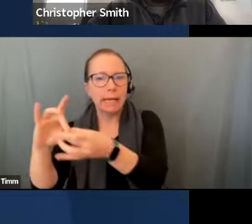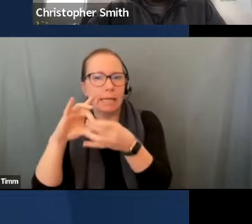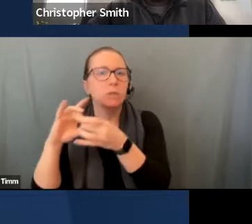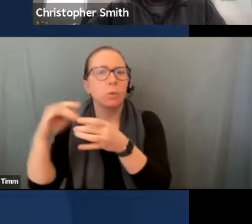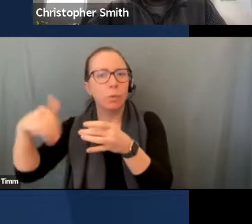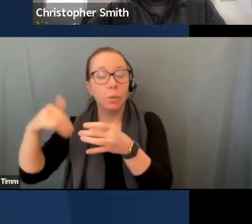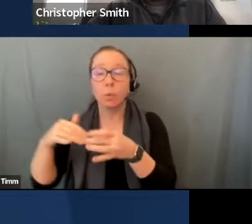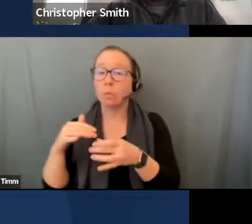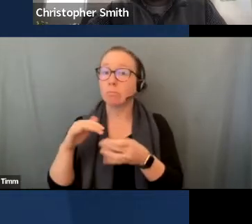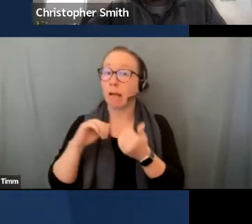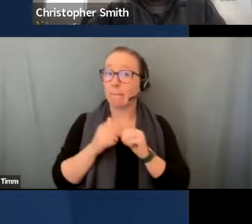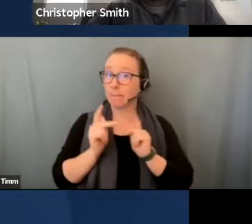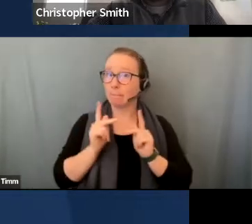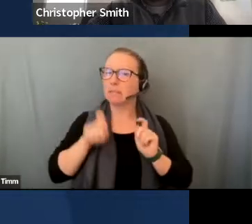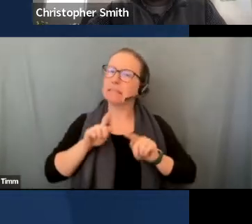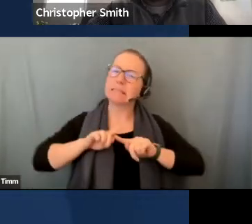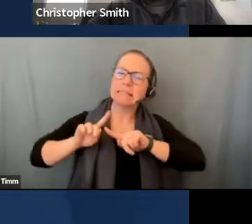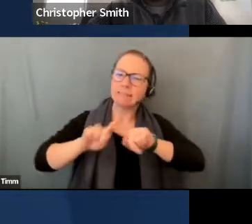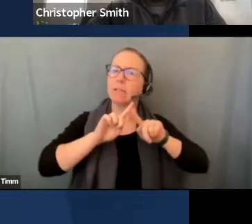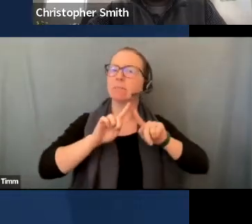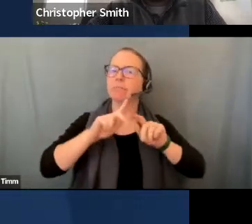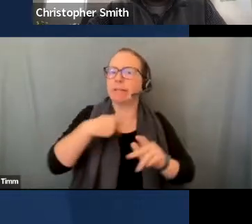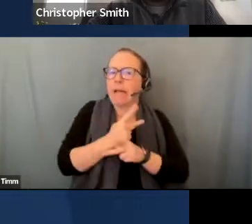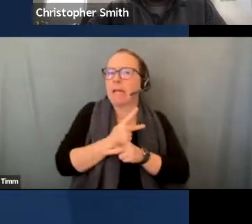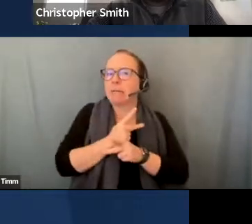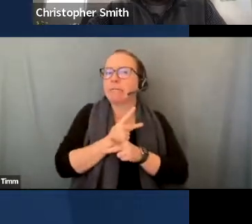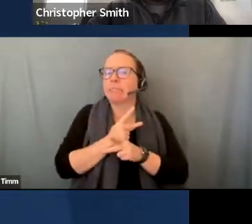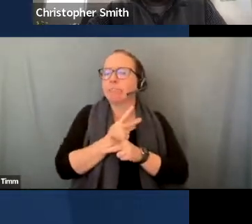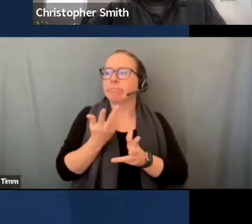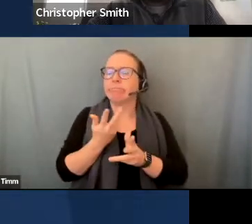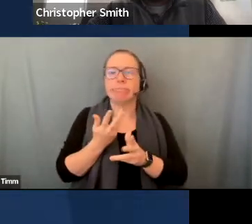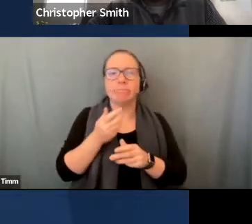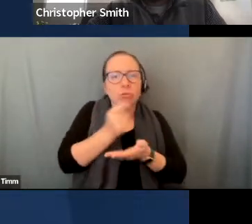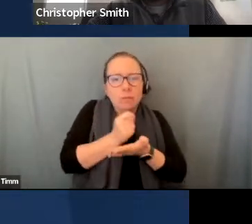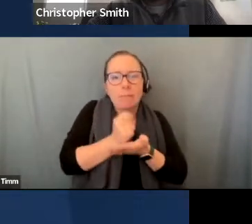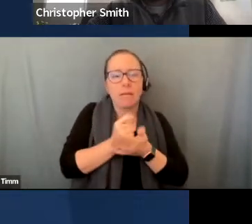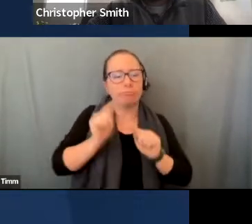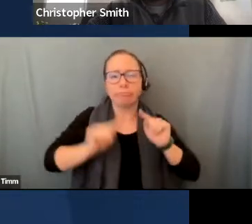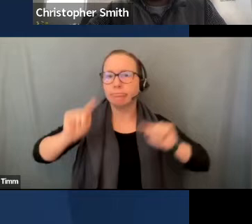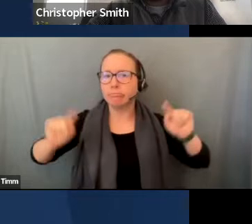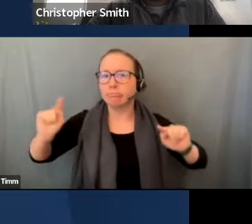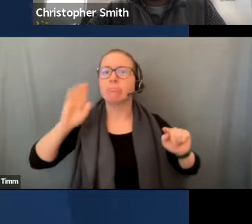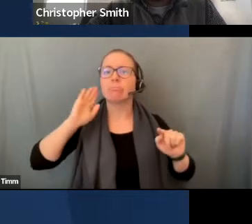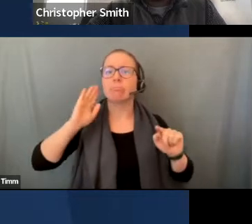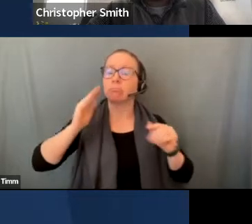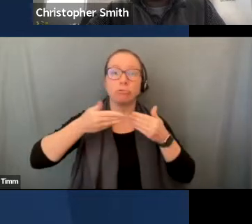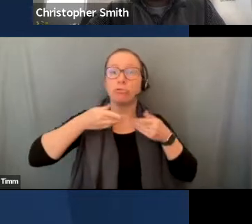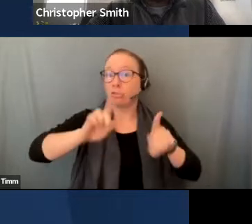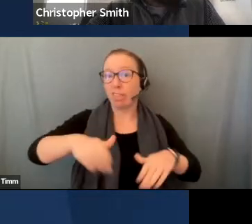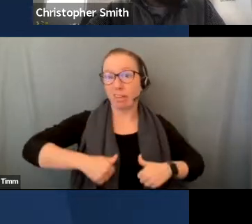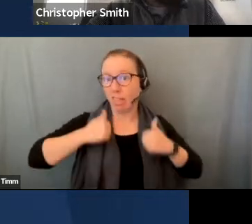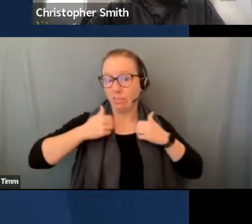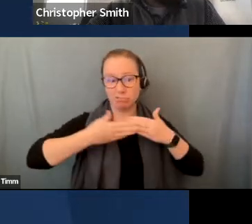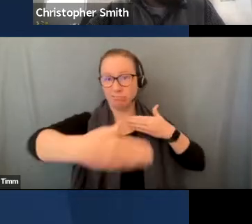will need various levels, as Denise said, of treatment and prevention work throughout the lifespan.